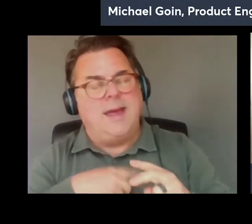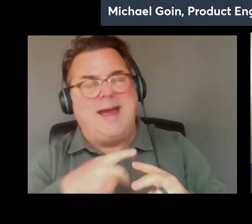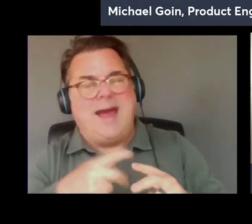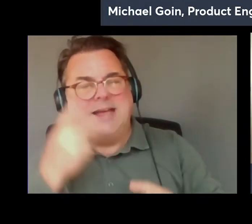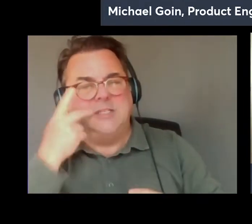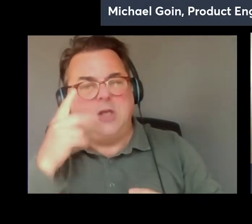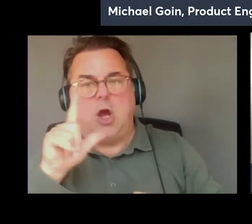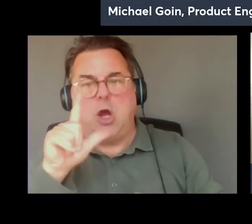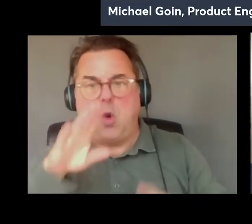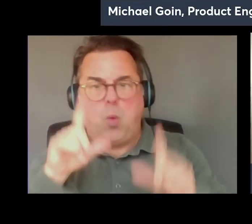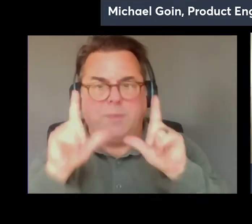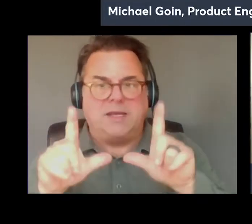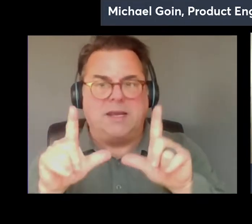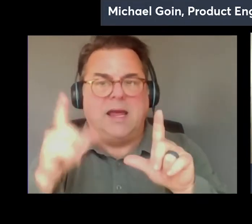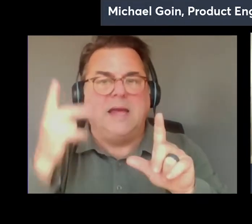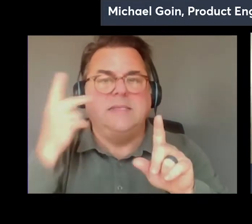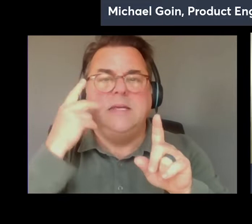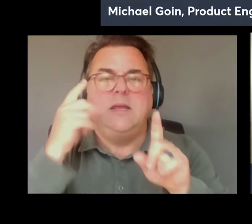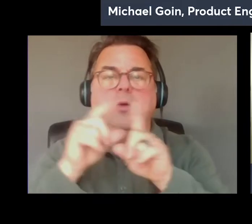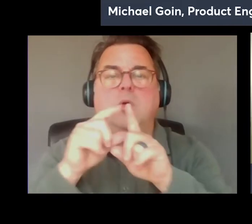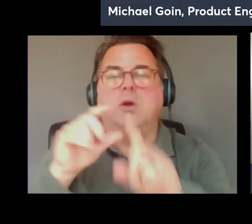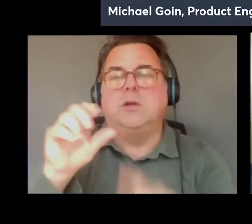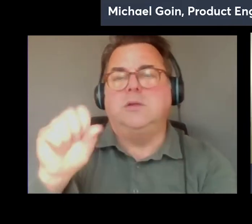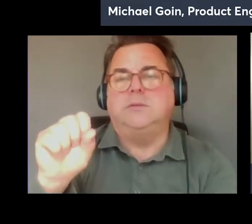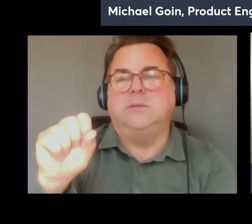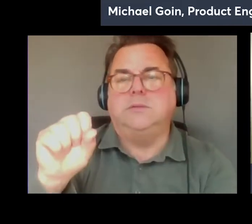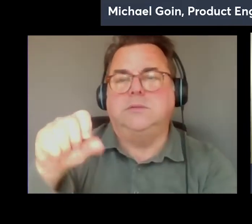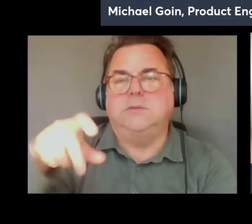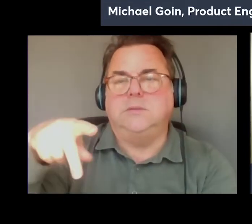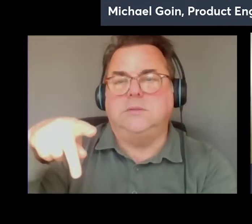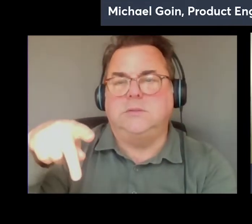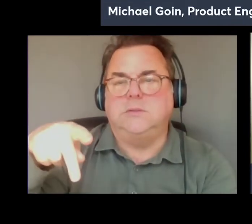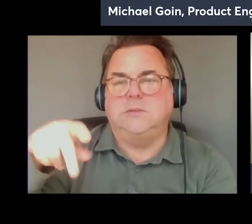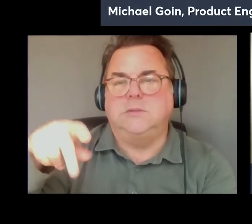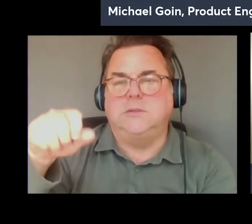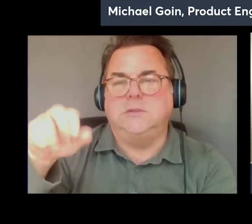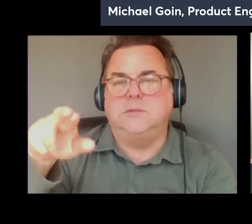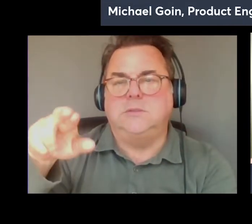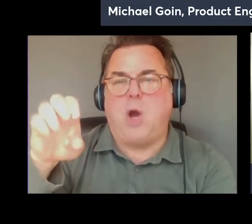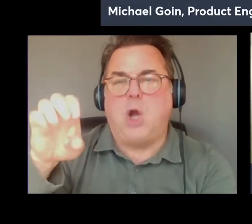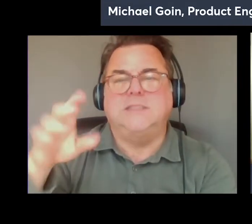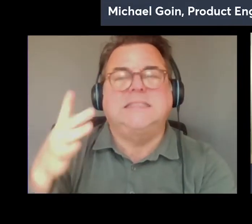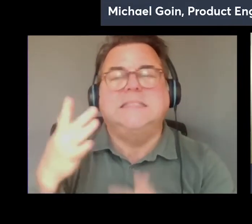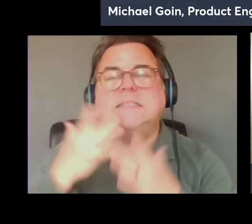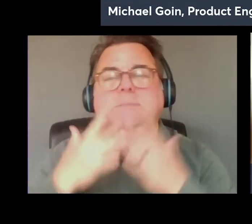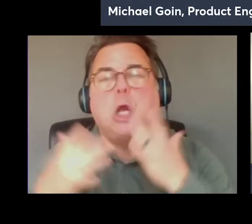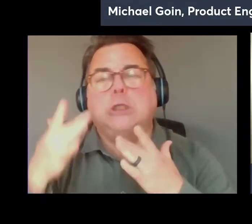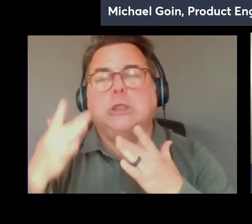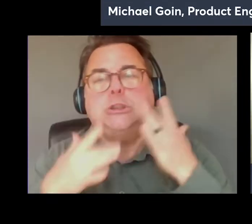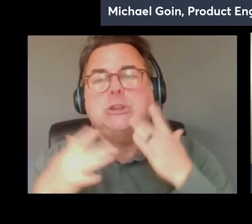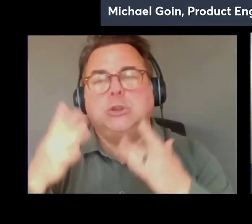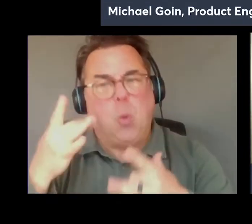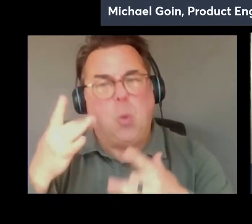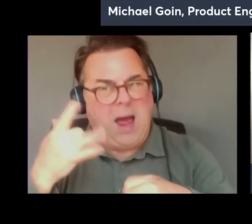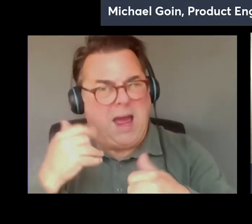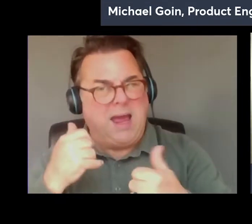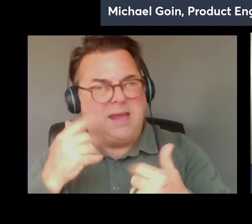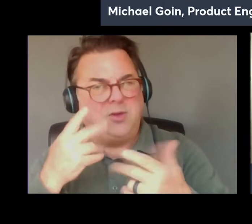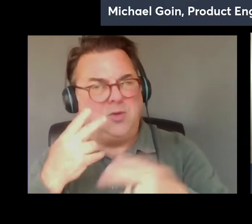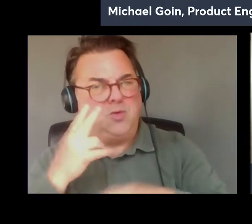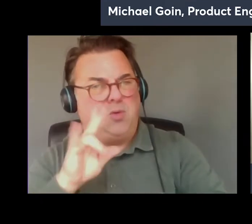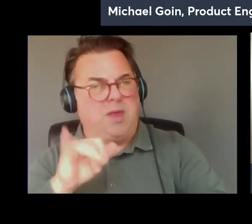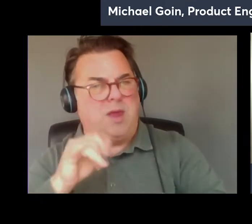word sparse everywhere, right? So why are you focused so much on this sparsity? What is it? And how does it actually tie